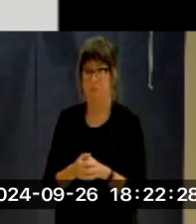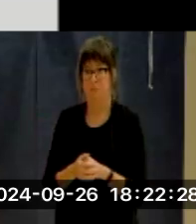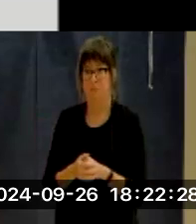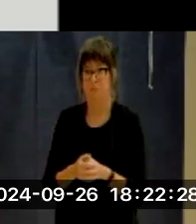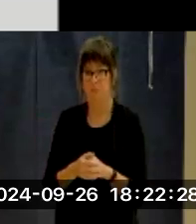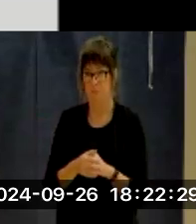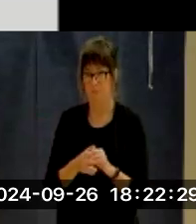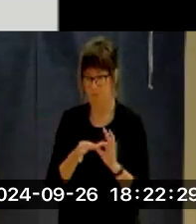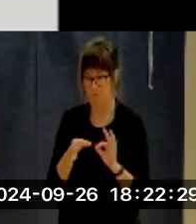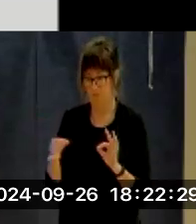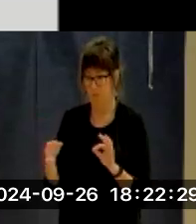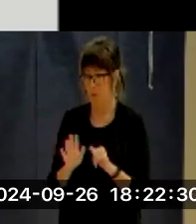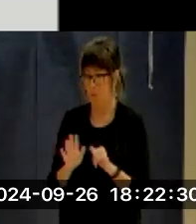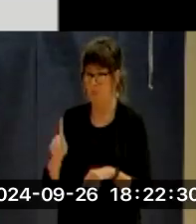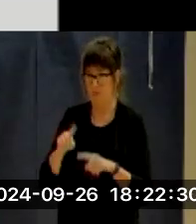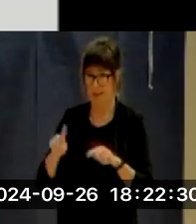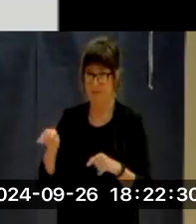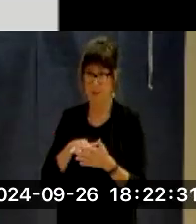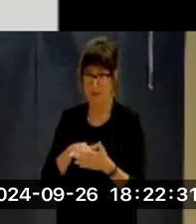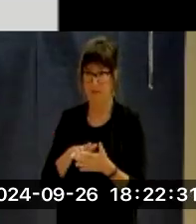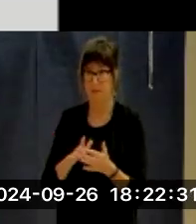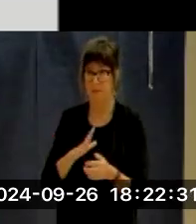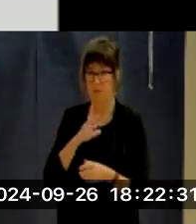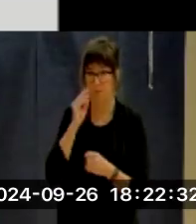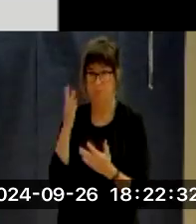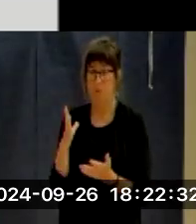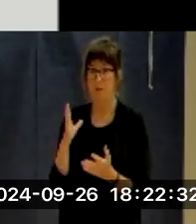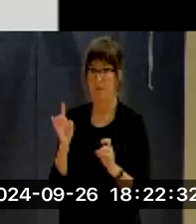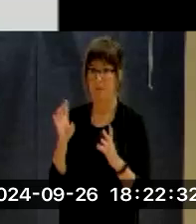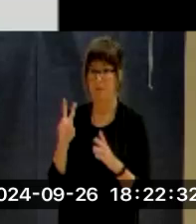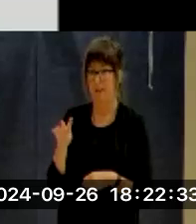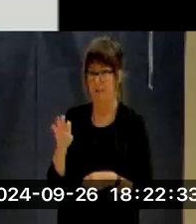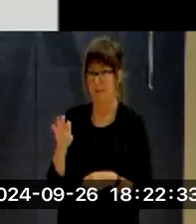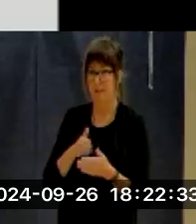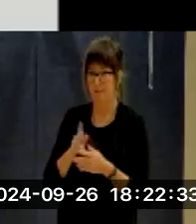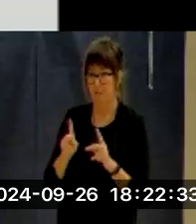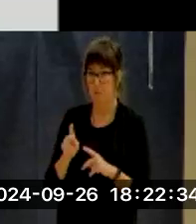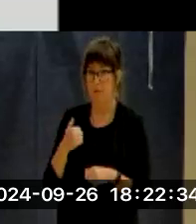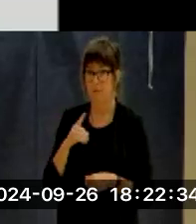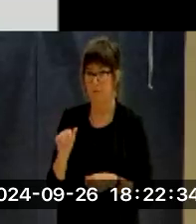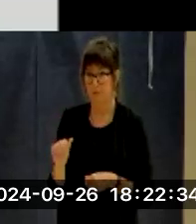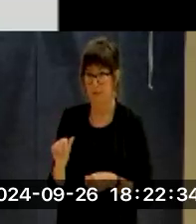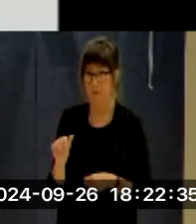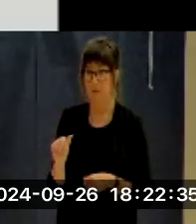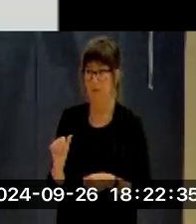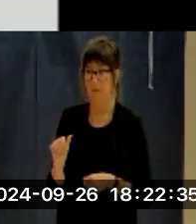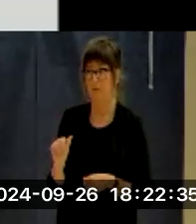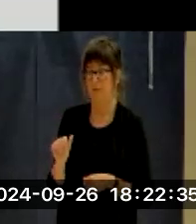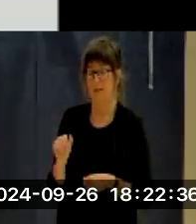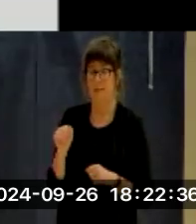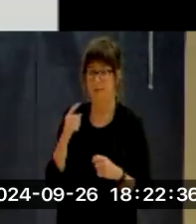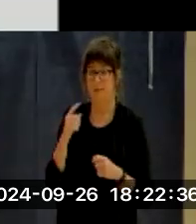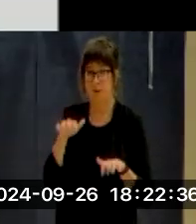across a variety of studies, the officially reported violence against persons with disabilities is simply